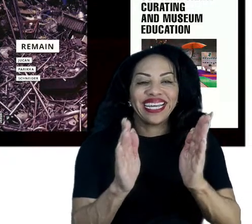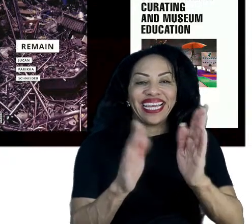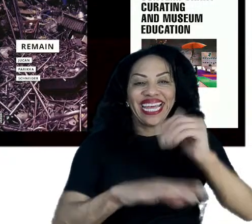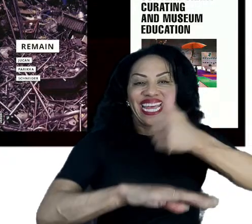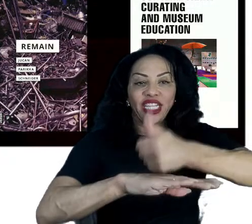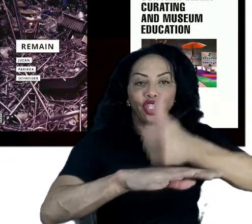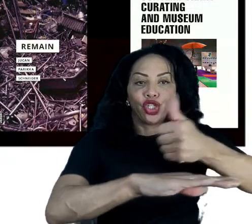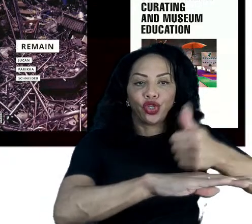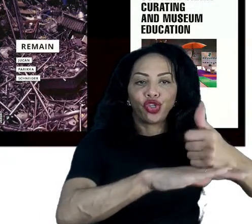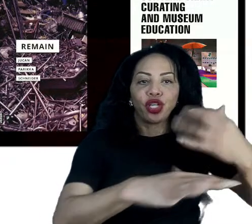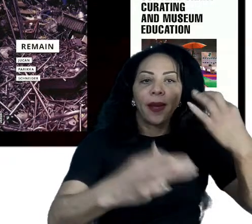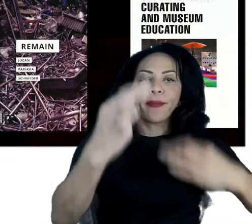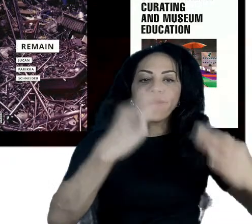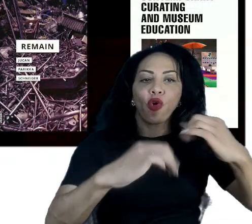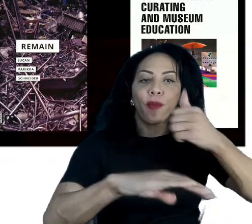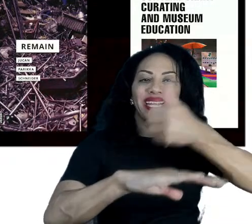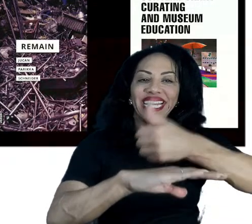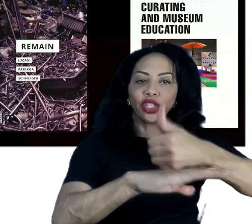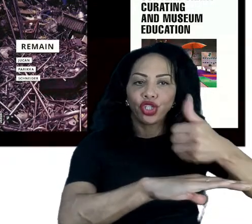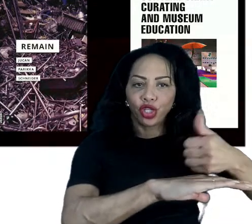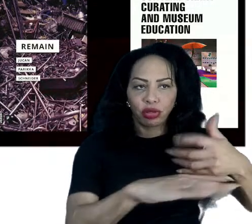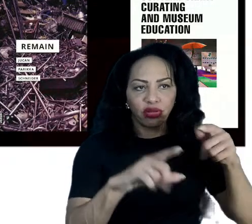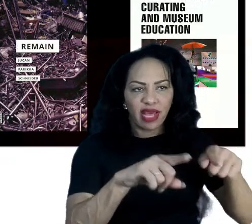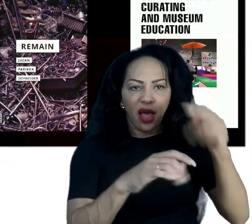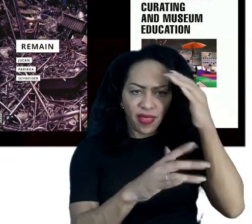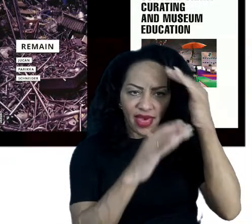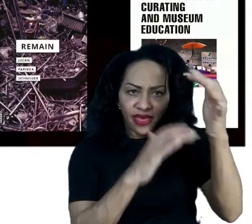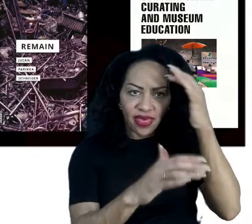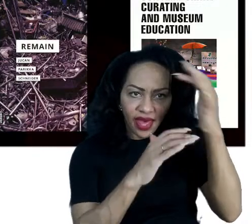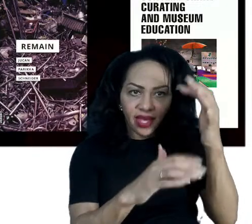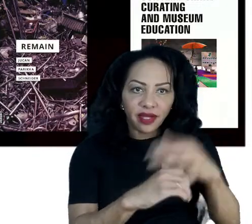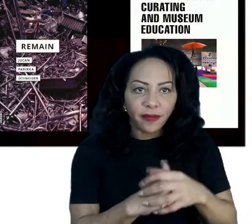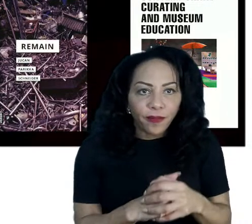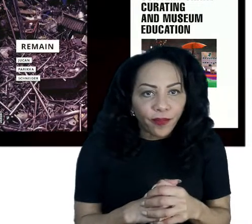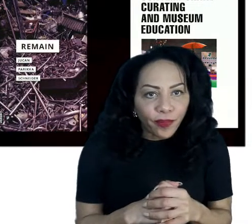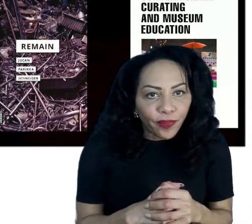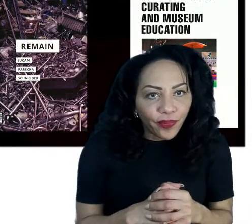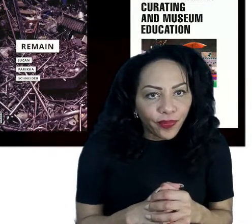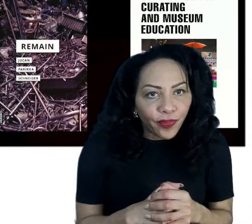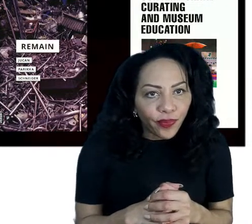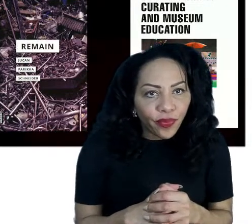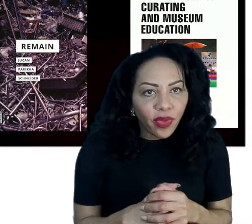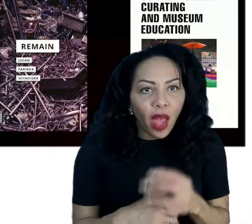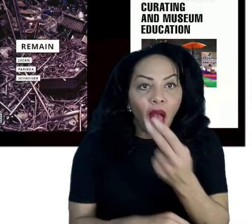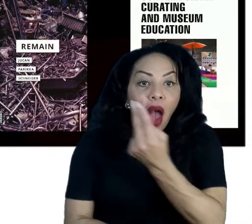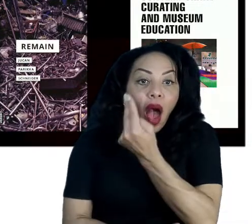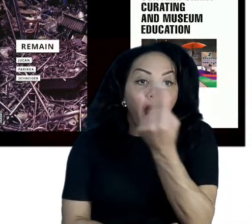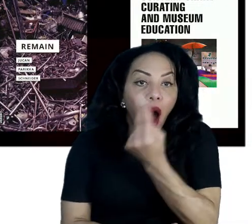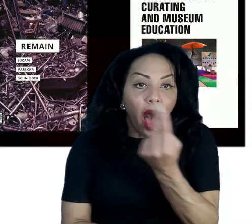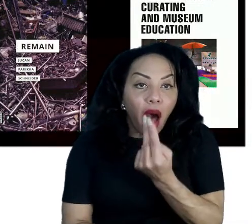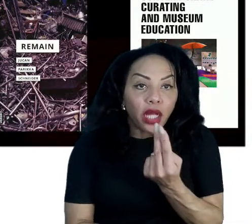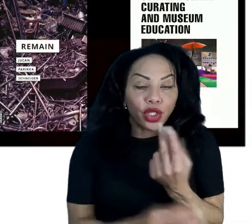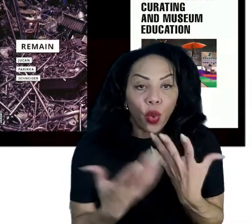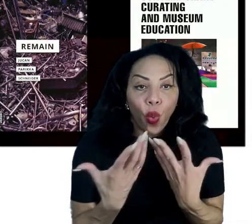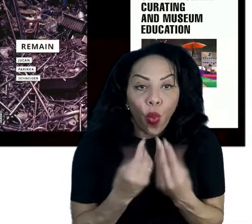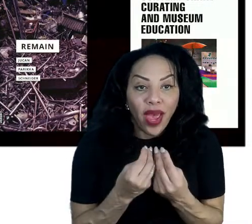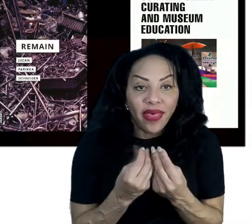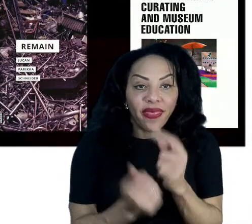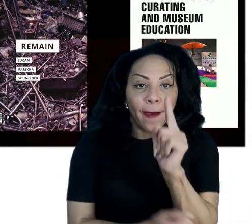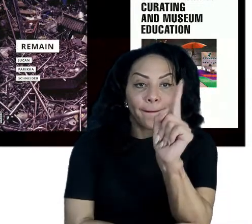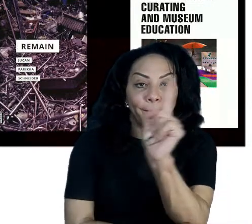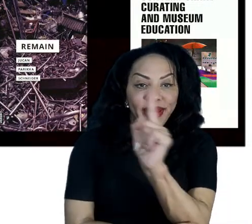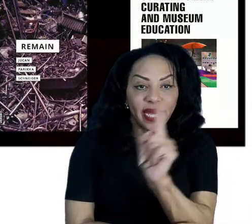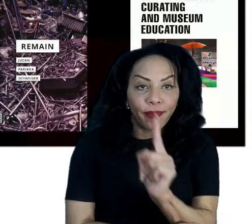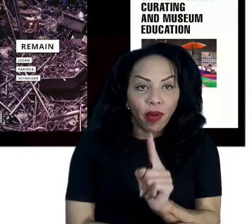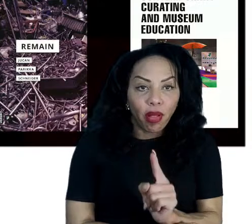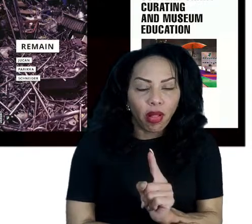think. Art with People is an amazing publication from the 90s, AN publication. It's got some brilliant text